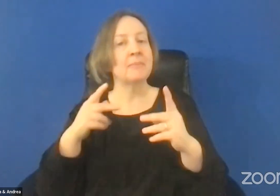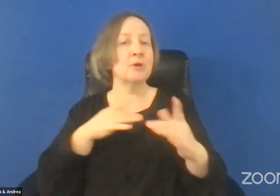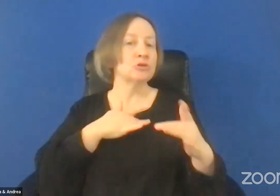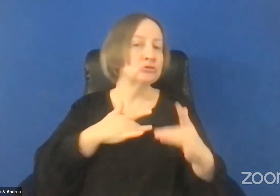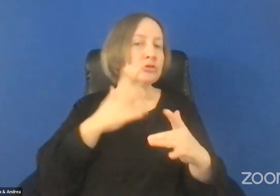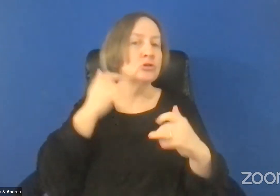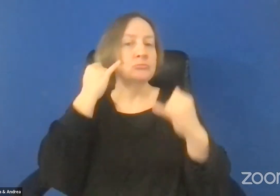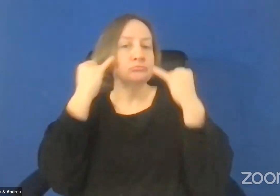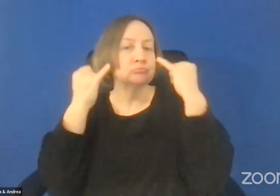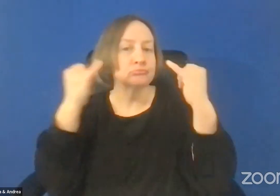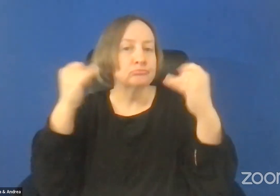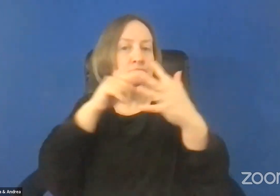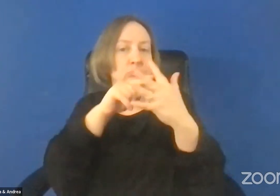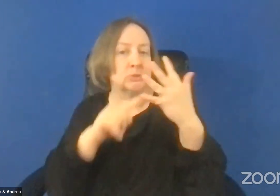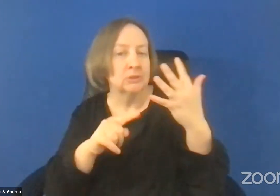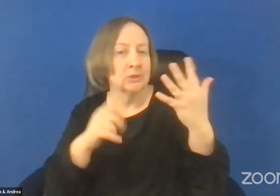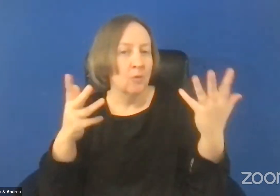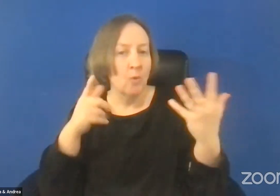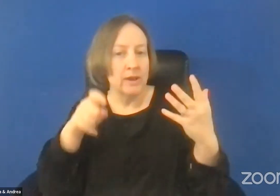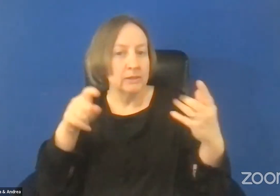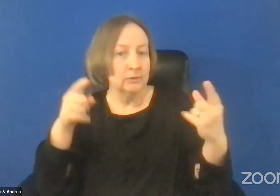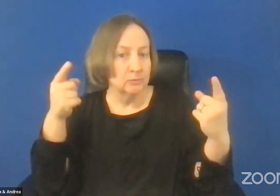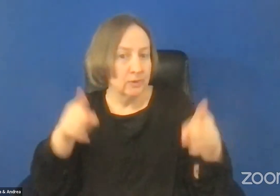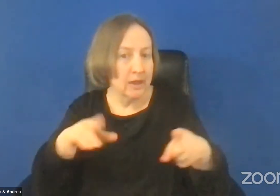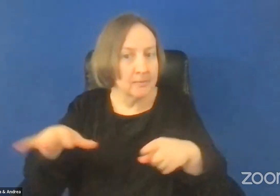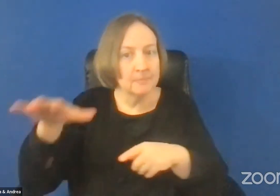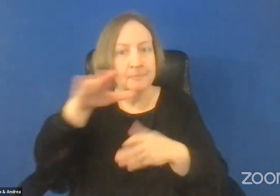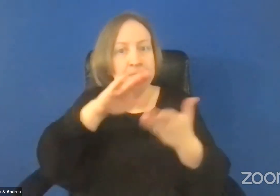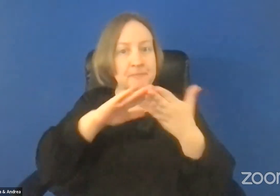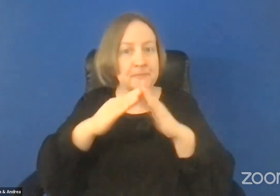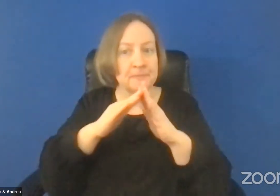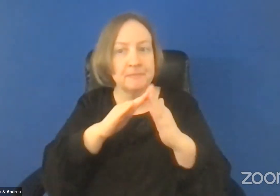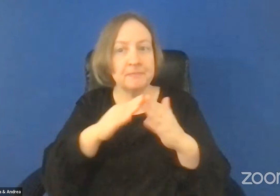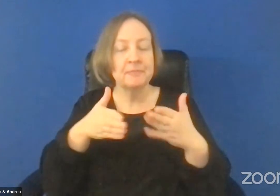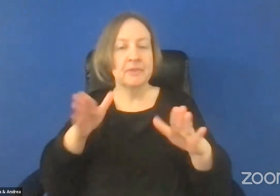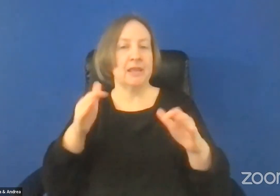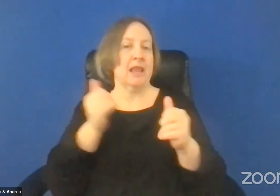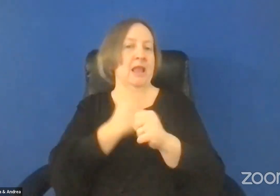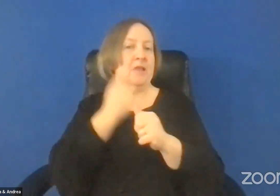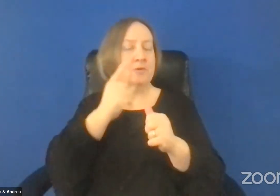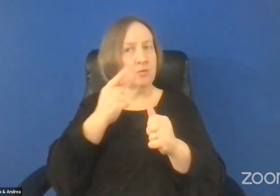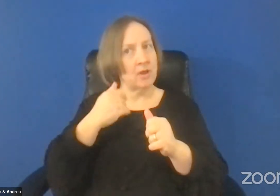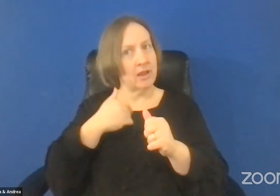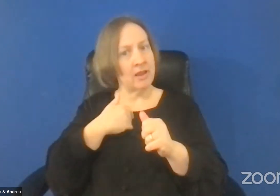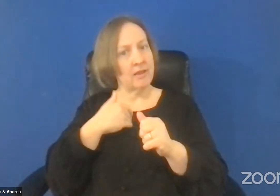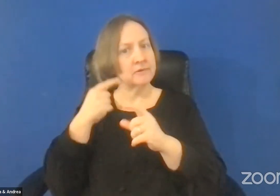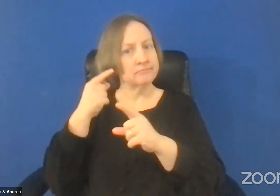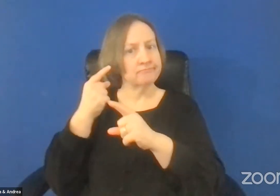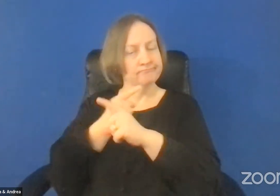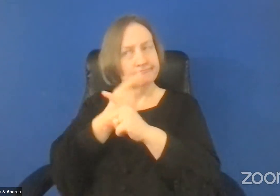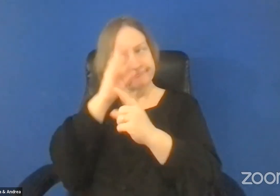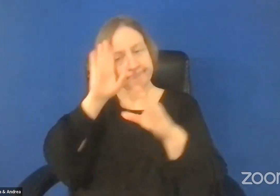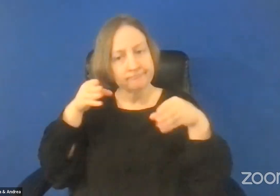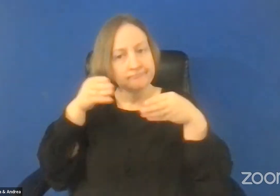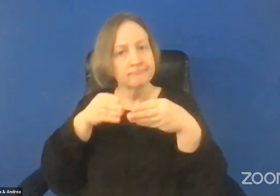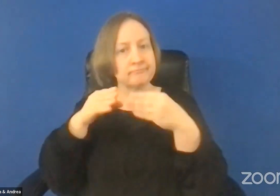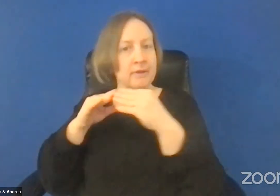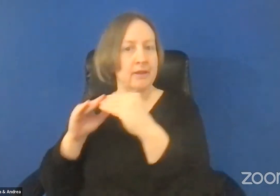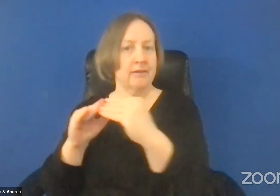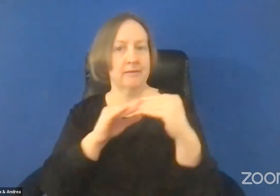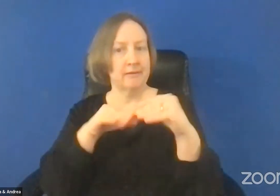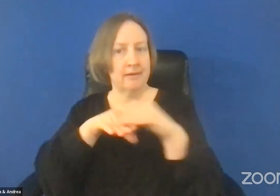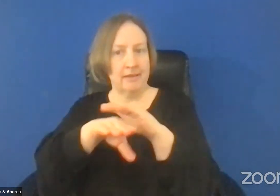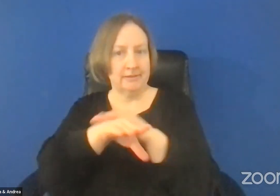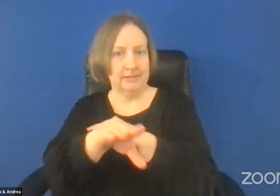about things that need to happen in our community so that everybody is centered in access. And when that doesn't happen,